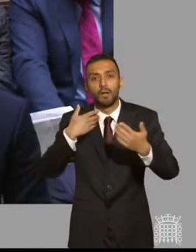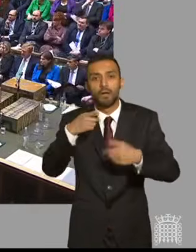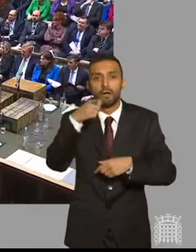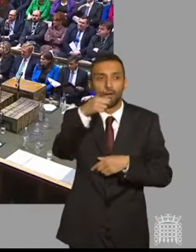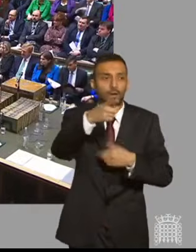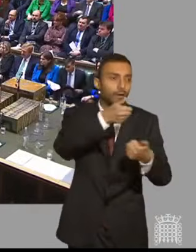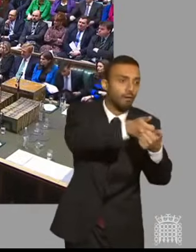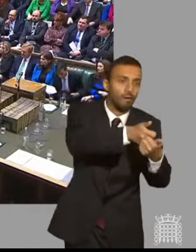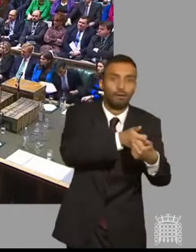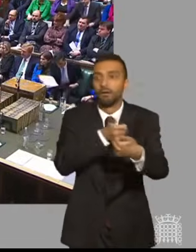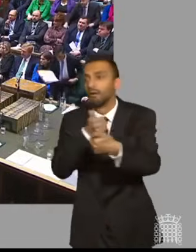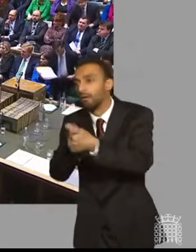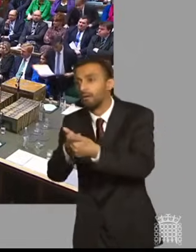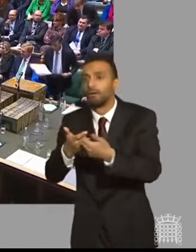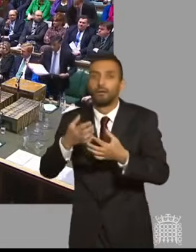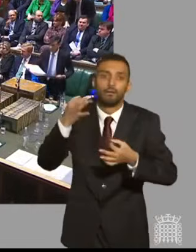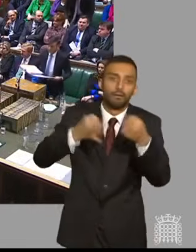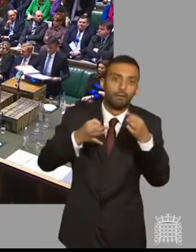issue.